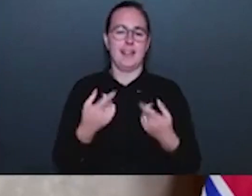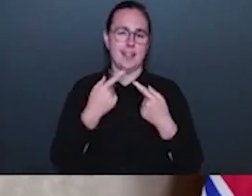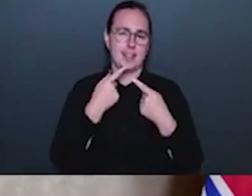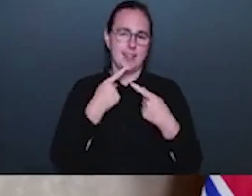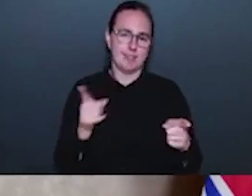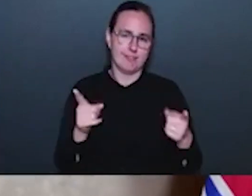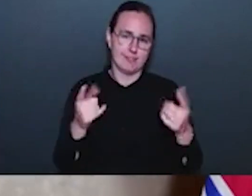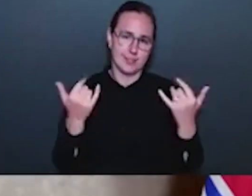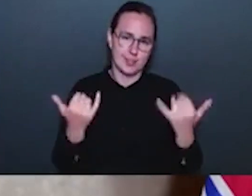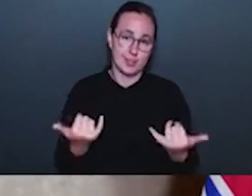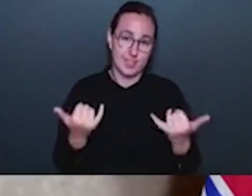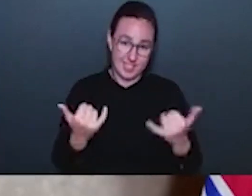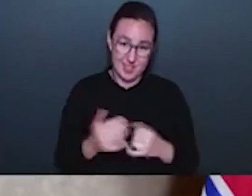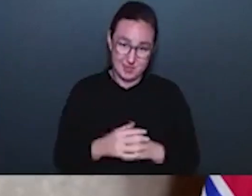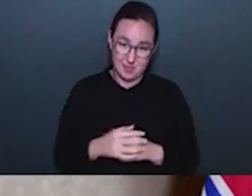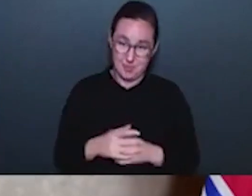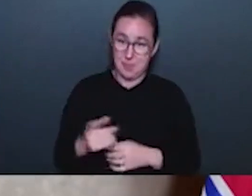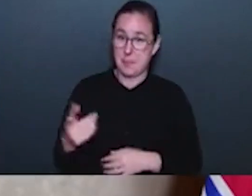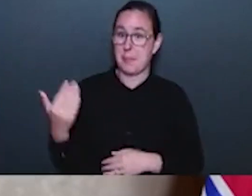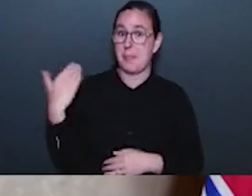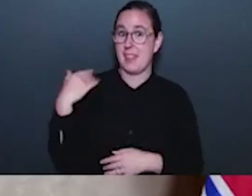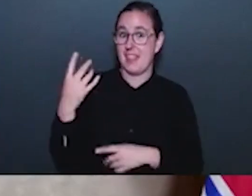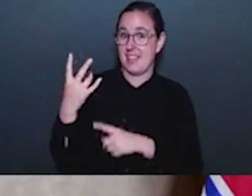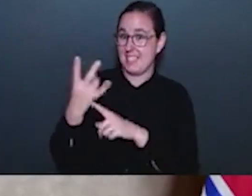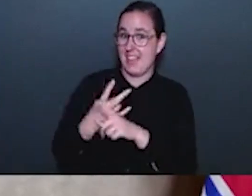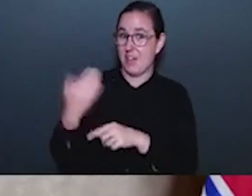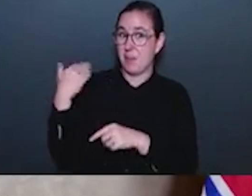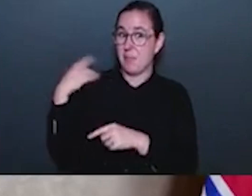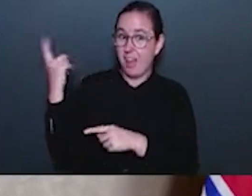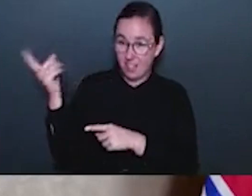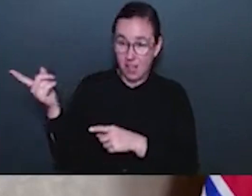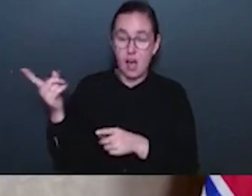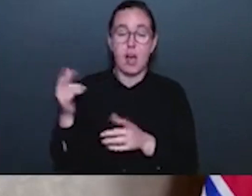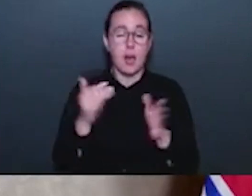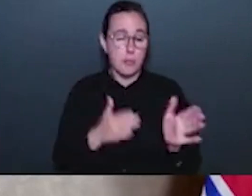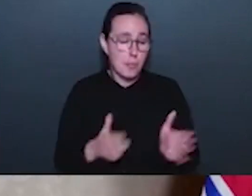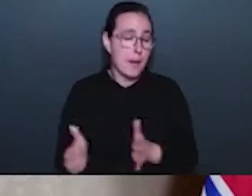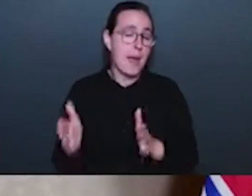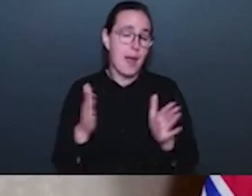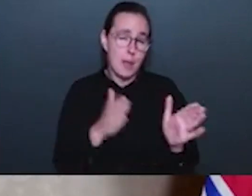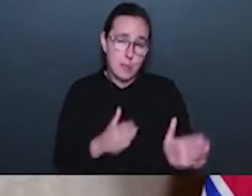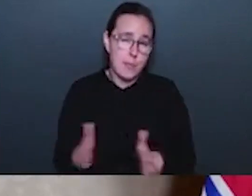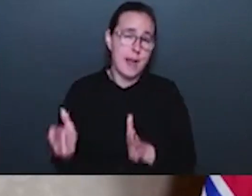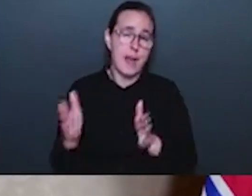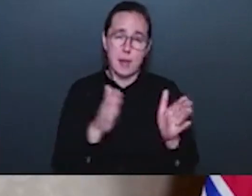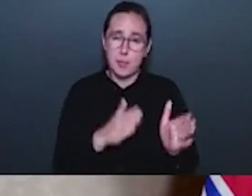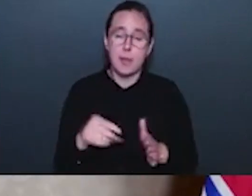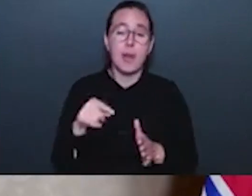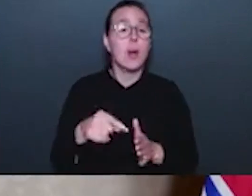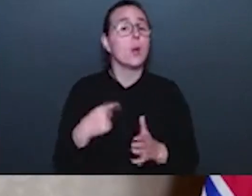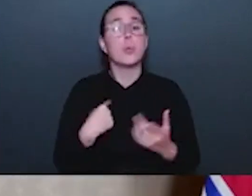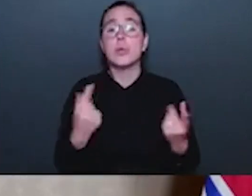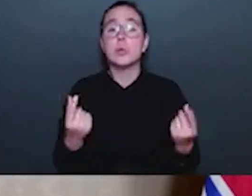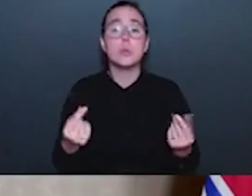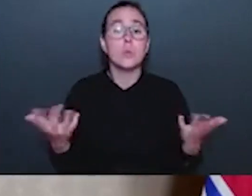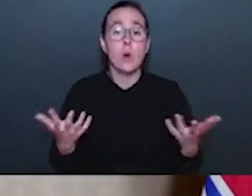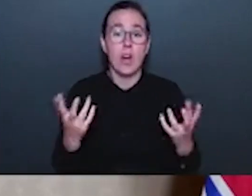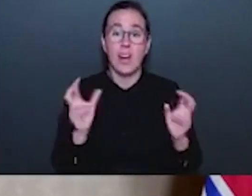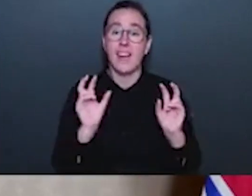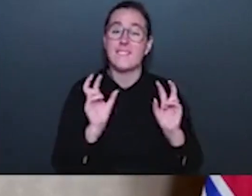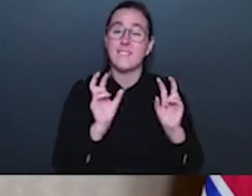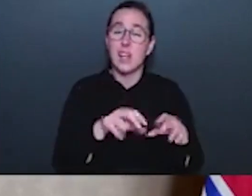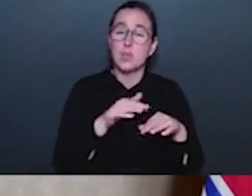million to hire really substance use navigators in all health authorities. And these are individuals who will be on the